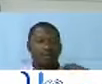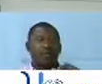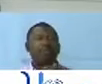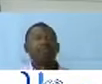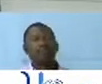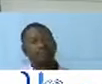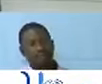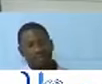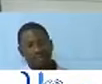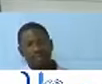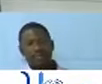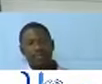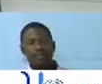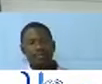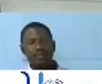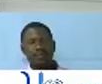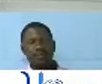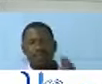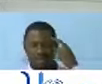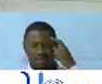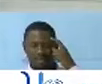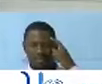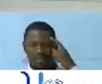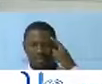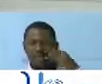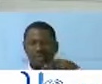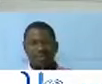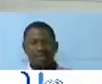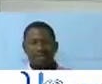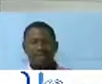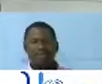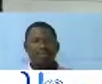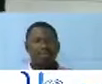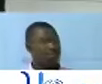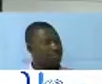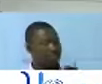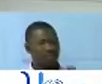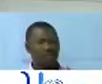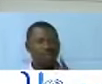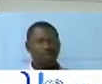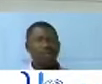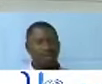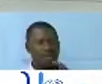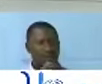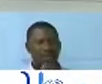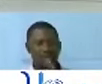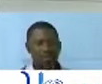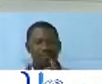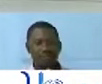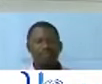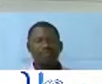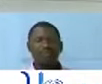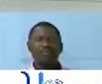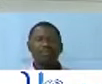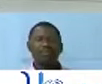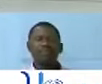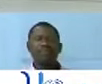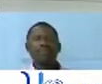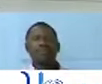won. You know, it sounds a bit of an oxymoron, but I explained myself. Please help us understand that.